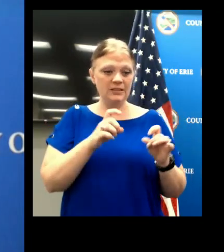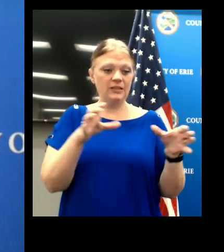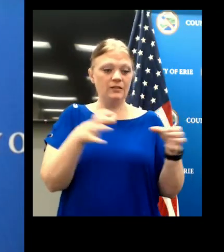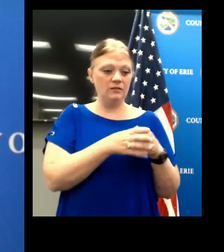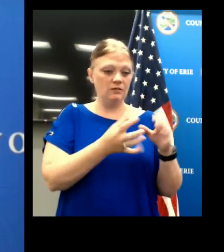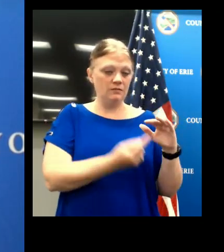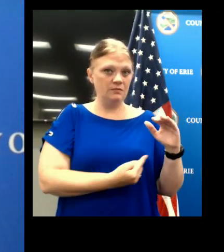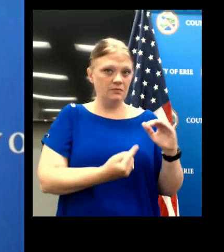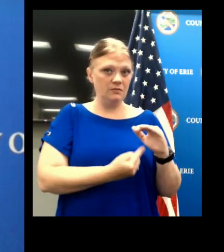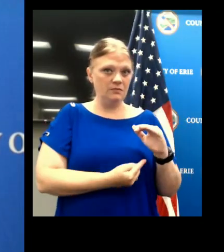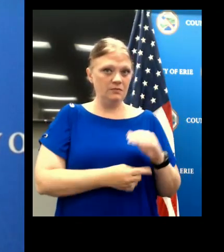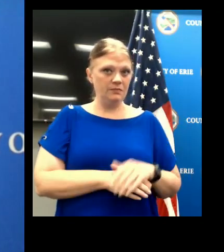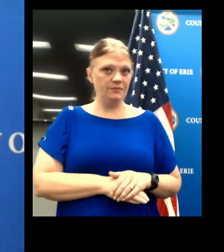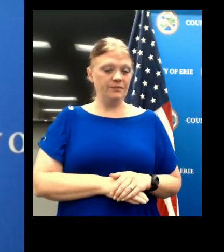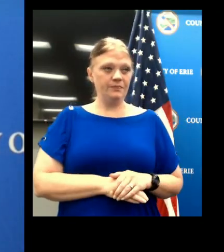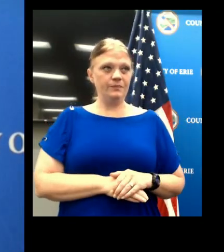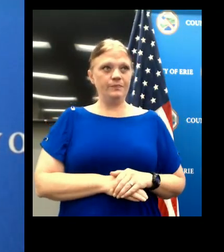quarantine.